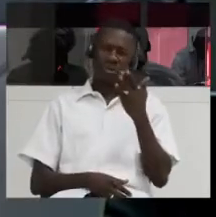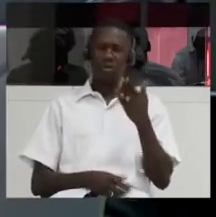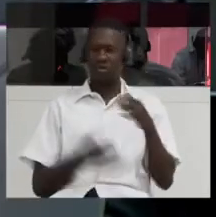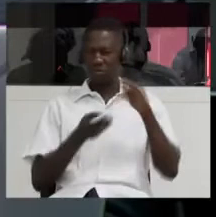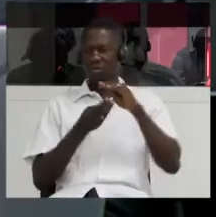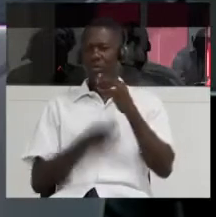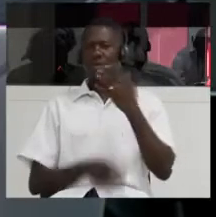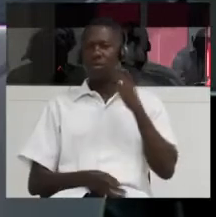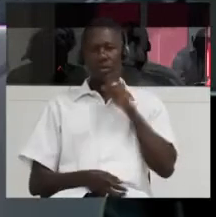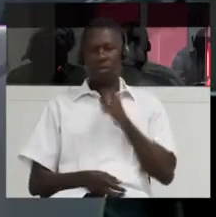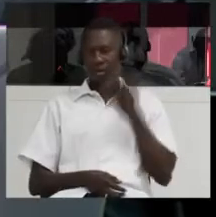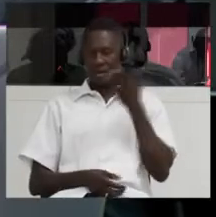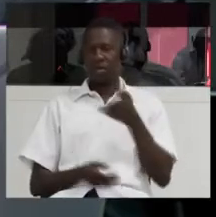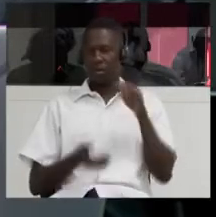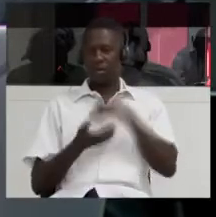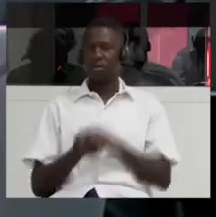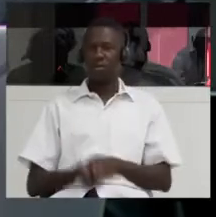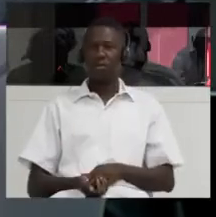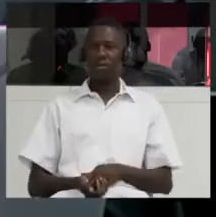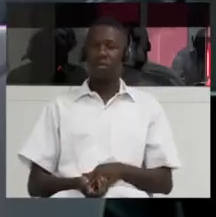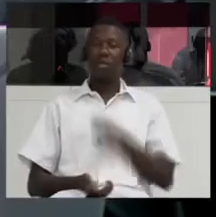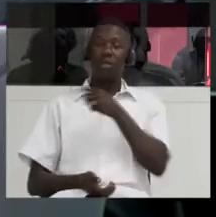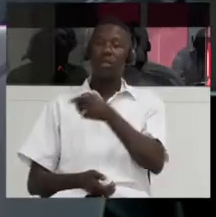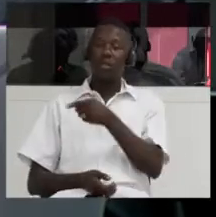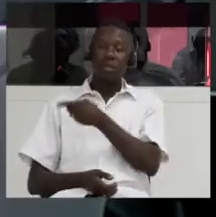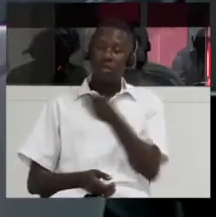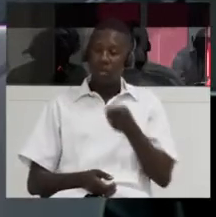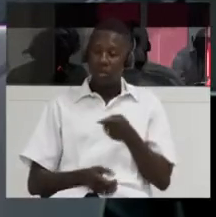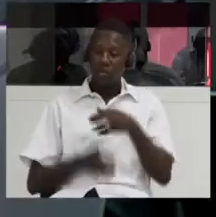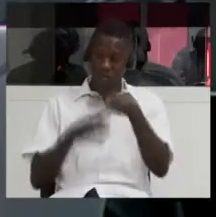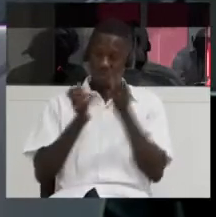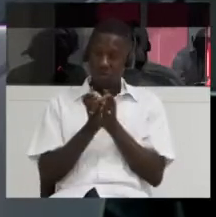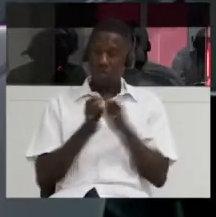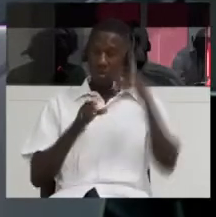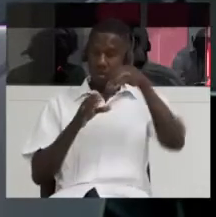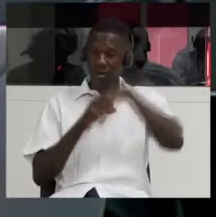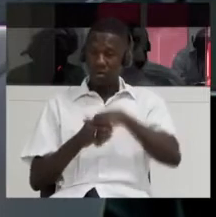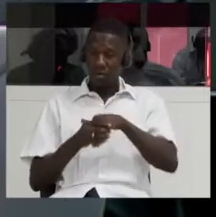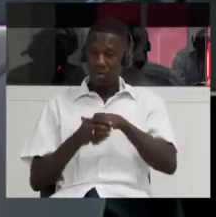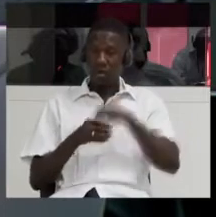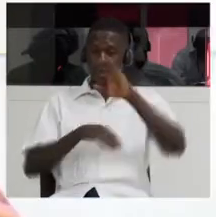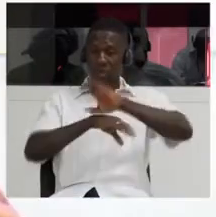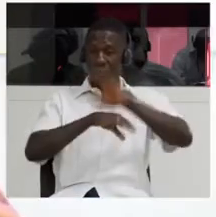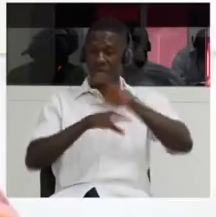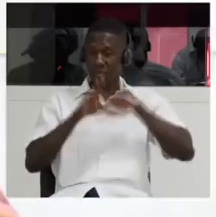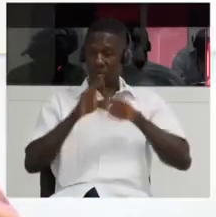Does this group include the council members and their orderlies?